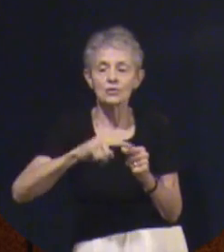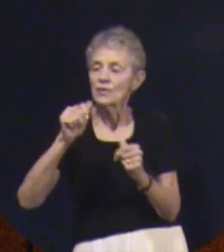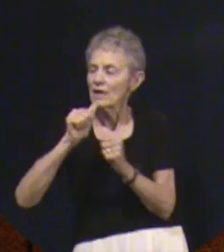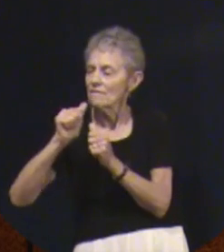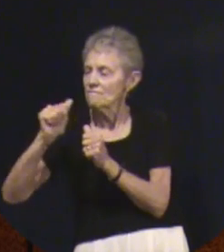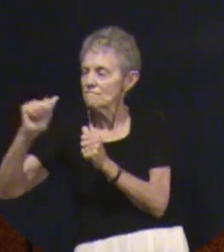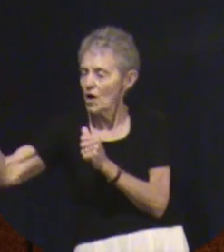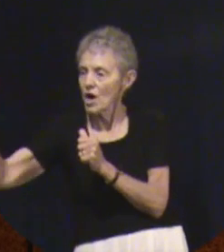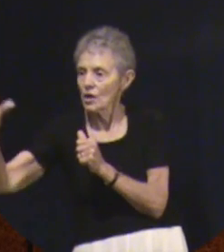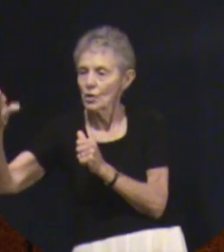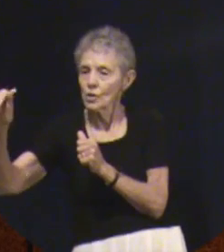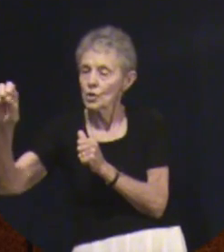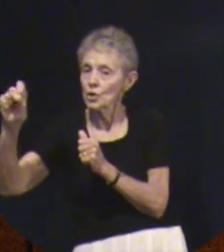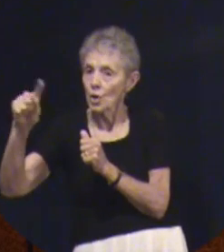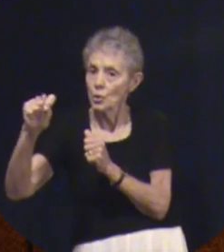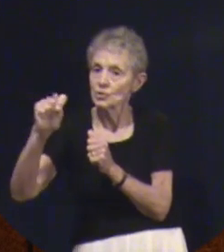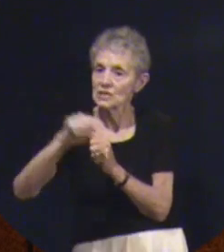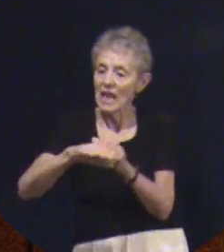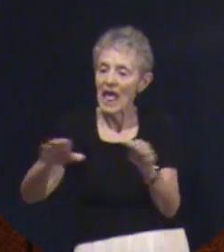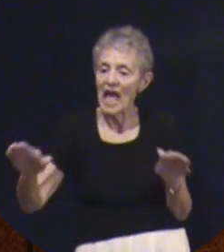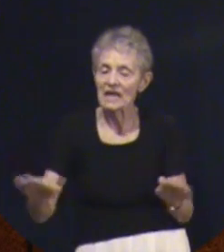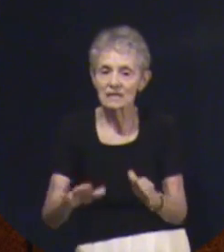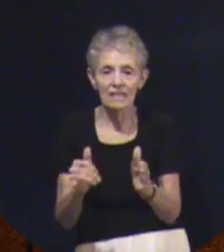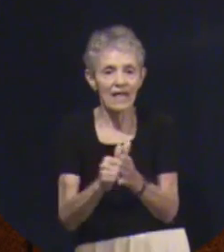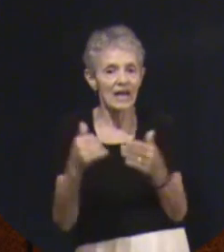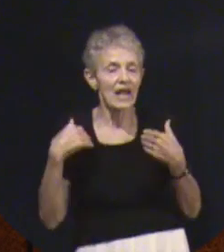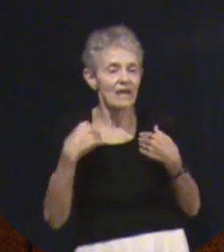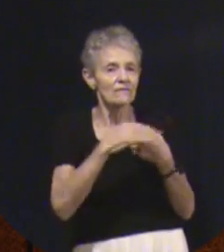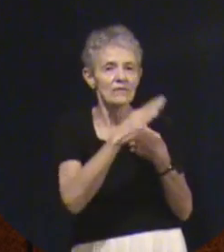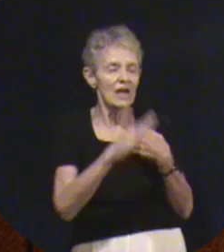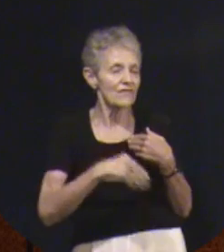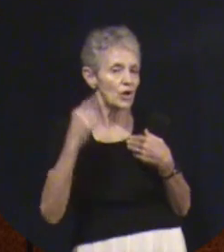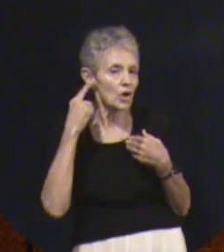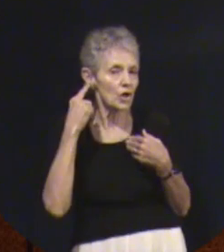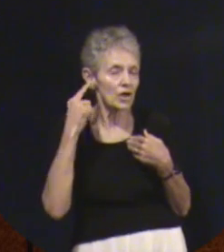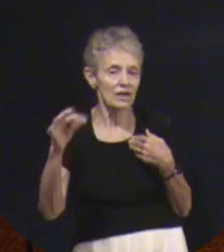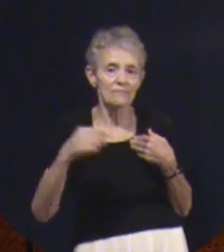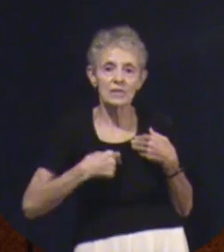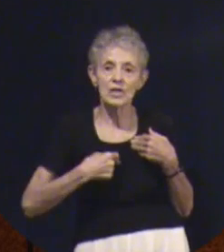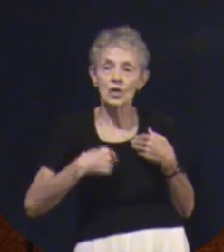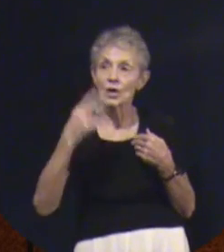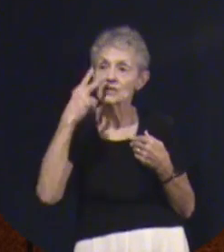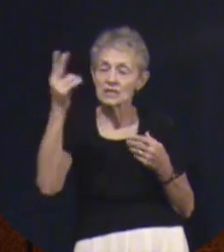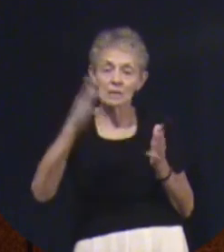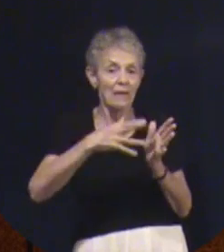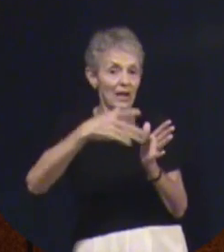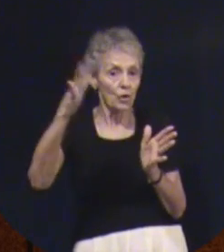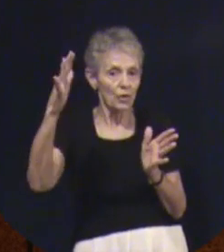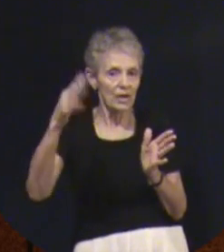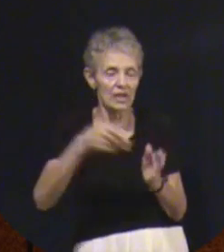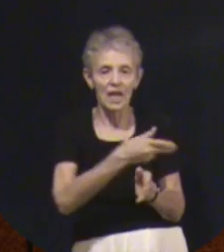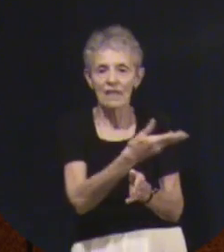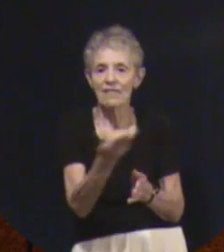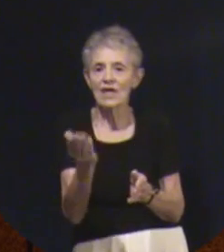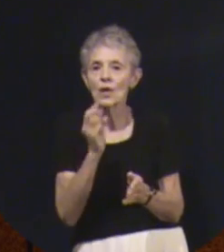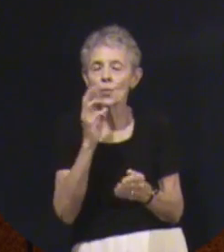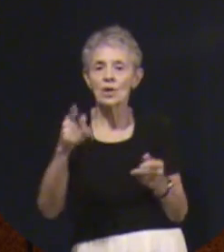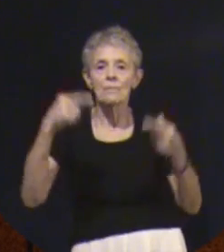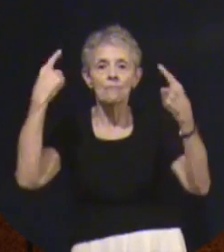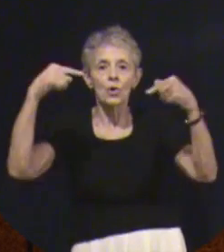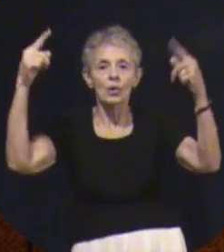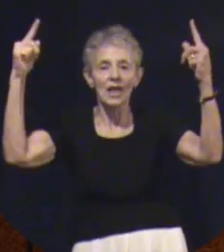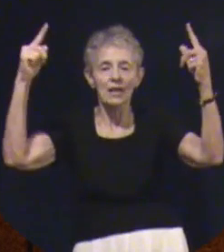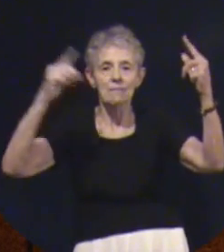distant coastlands, that have never heard of my fame or seen my glory, and they shall proclaim my